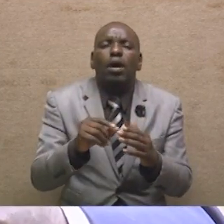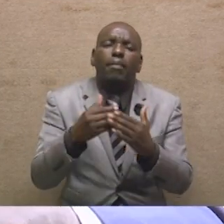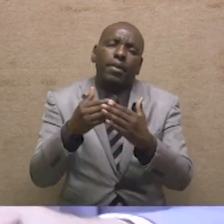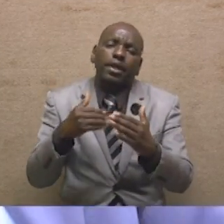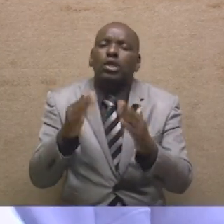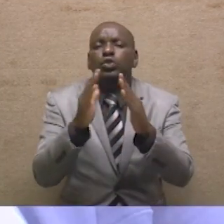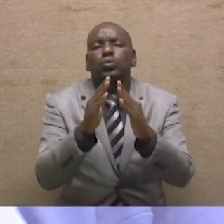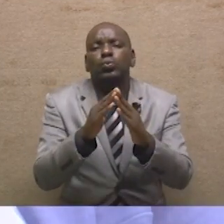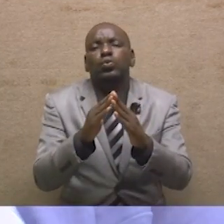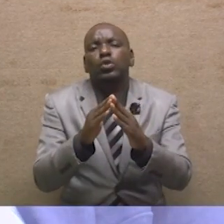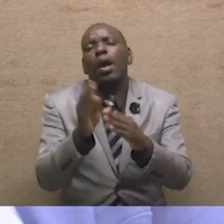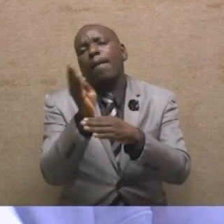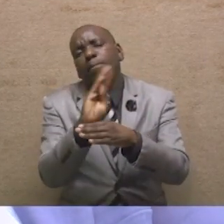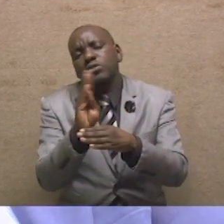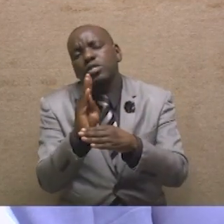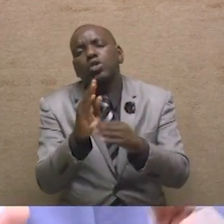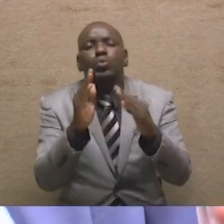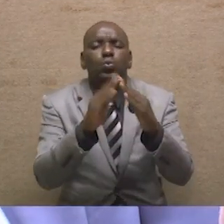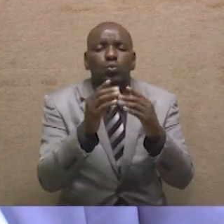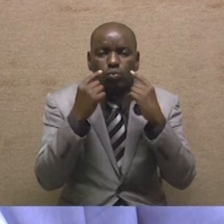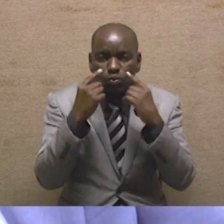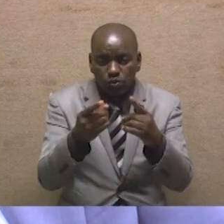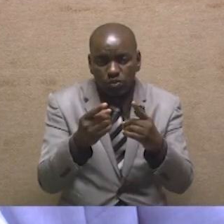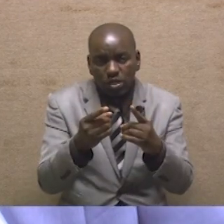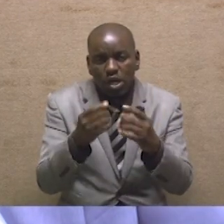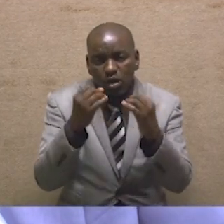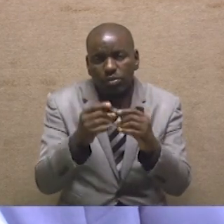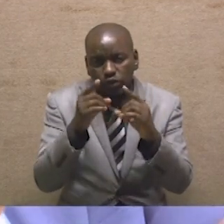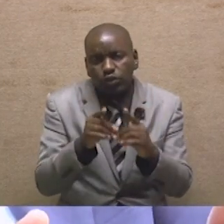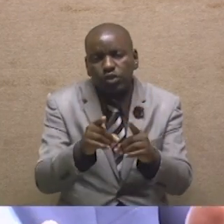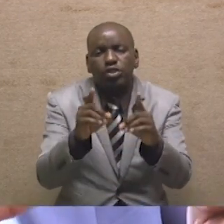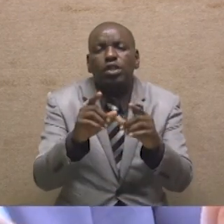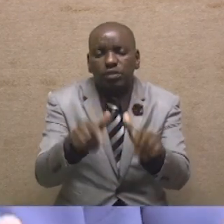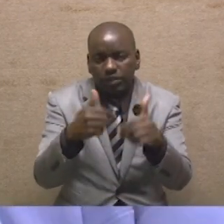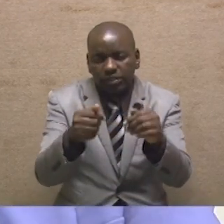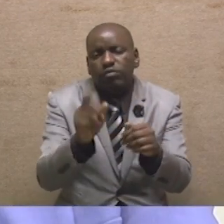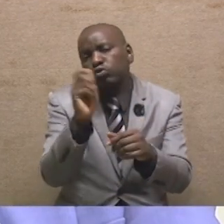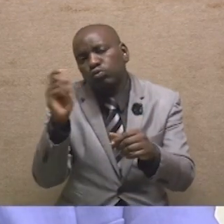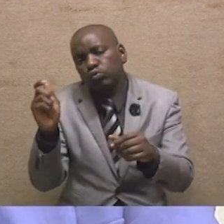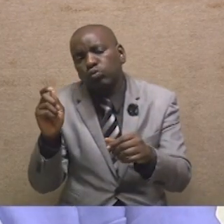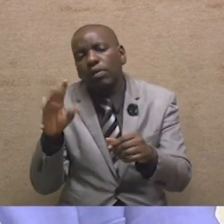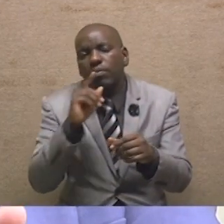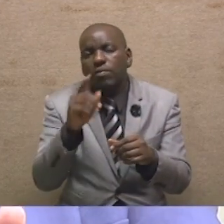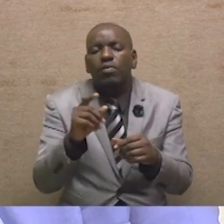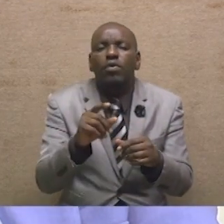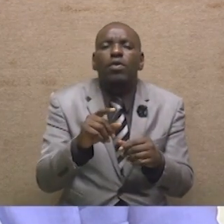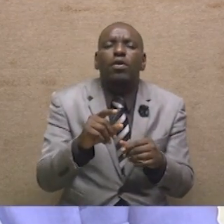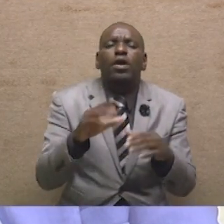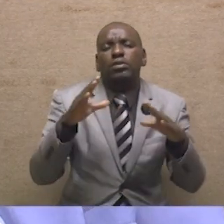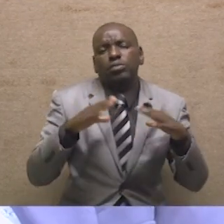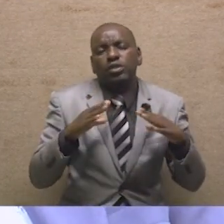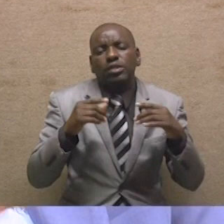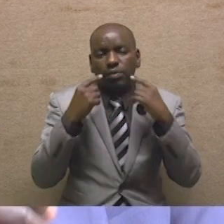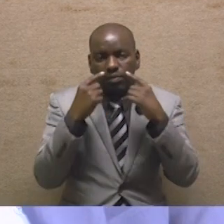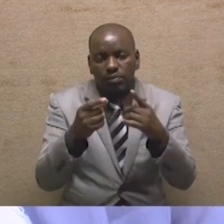homes. Backyard schools. Or entrepreneurs are seeing business opportunities to provide these